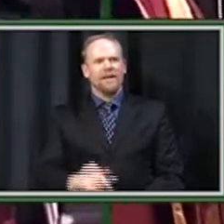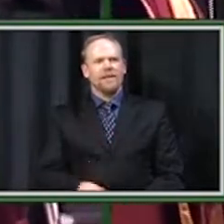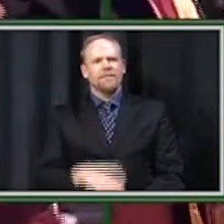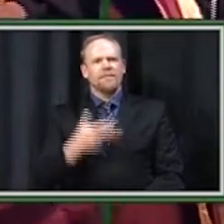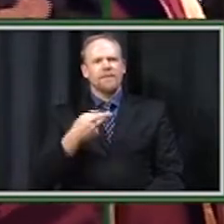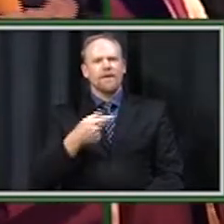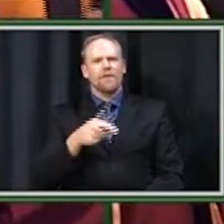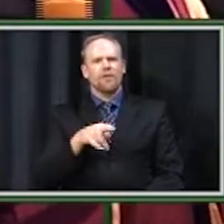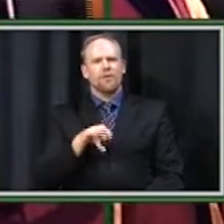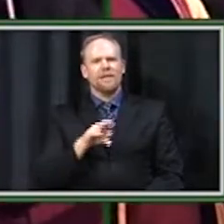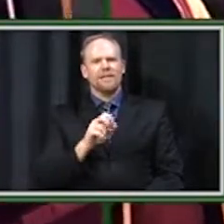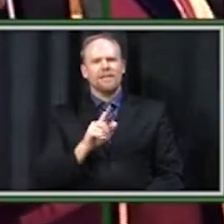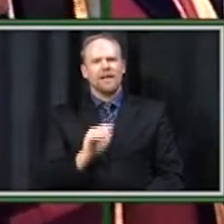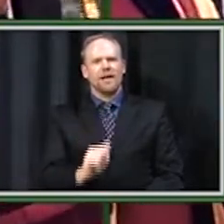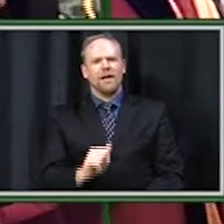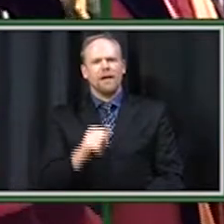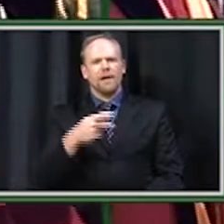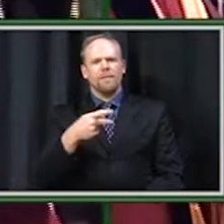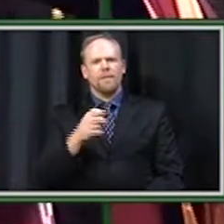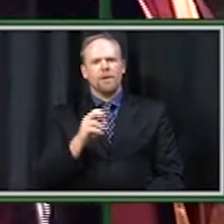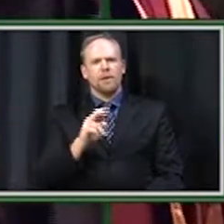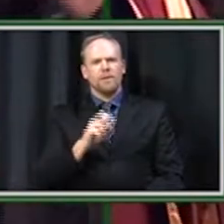Patricia Perez.